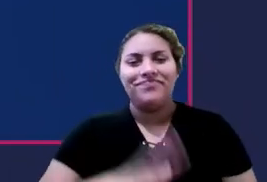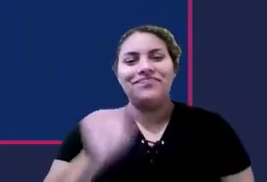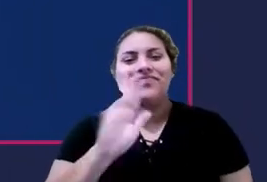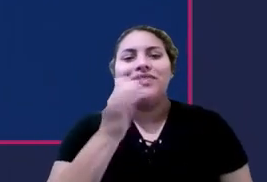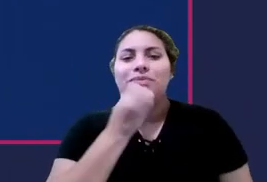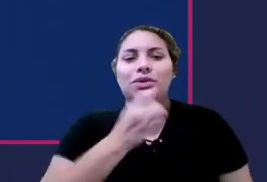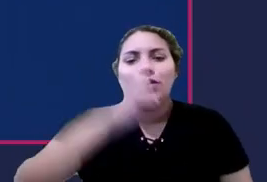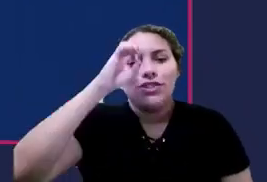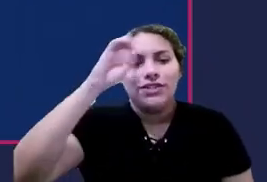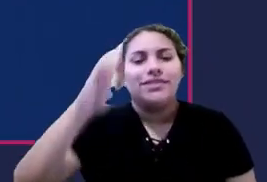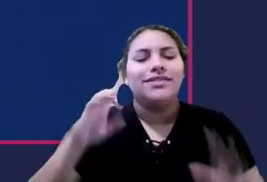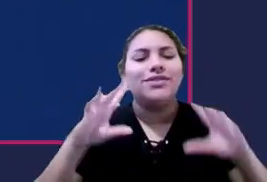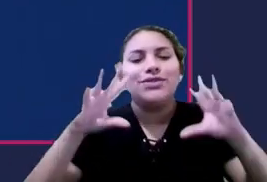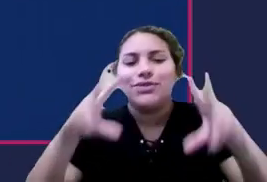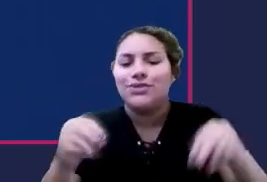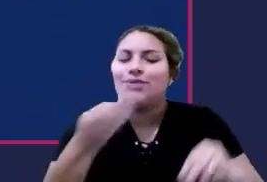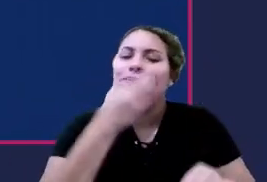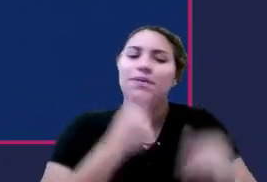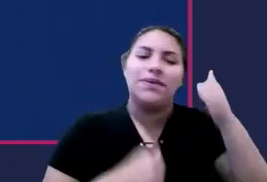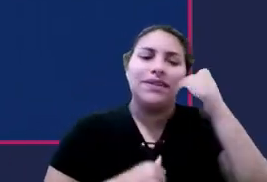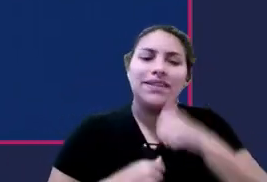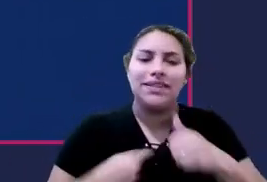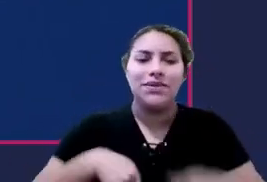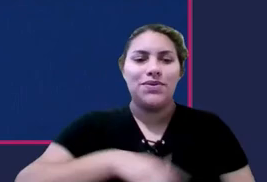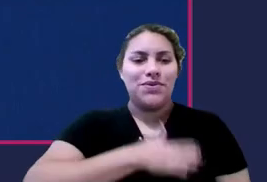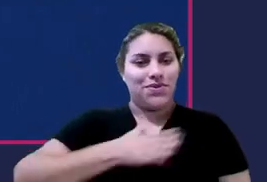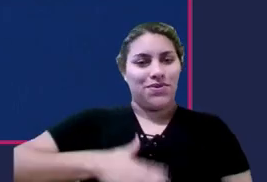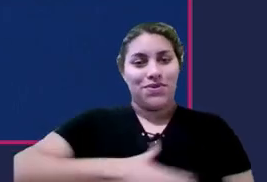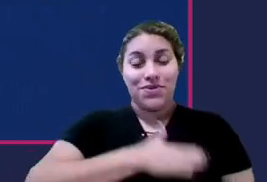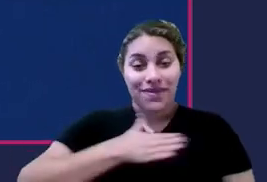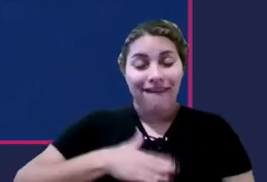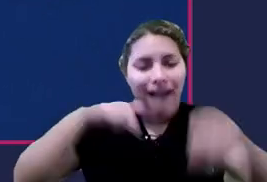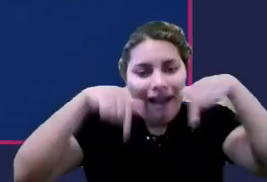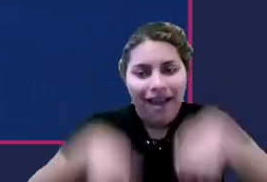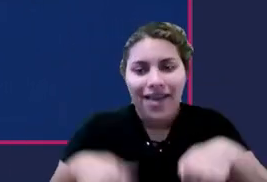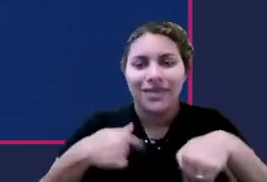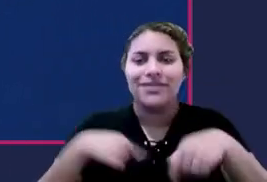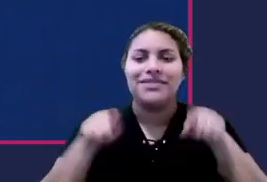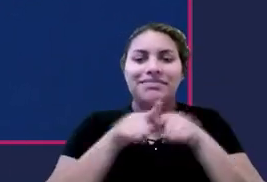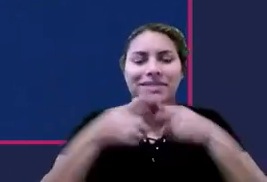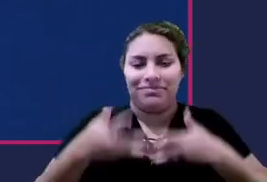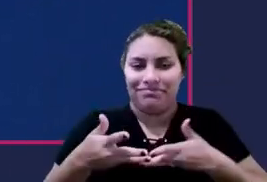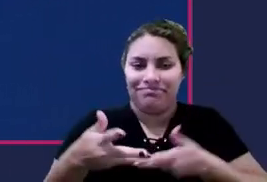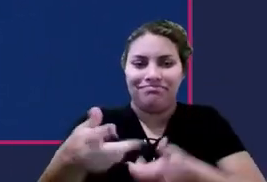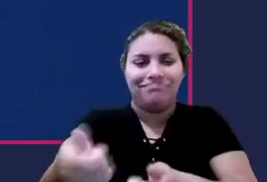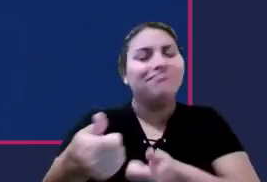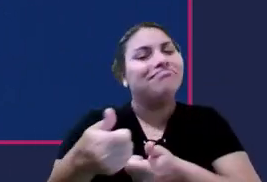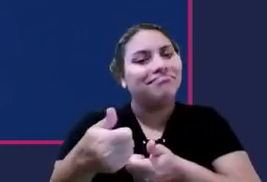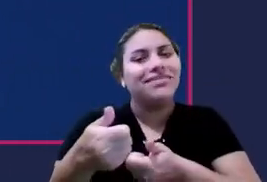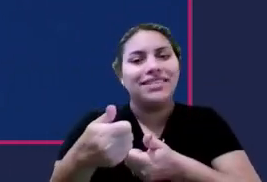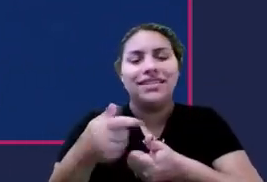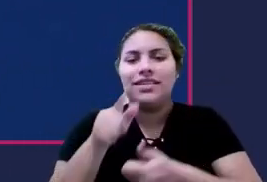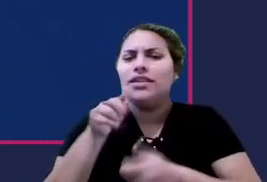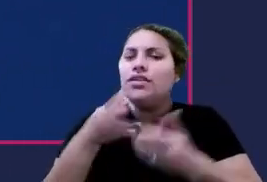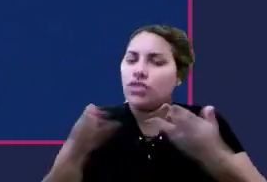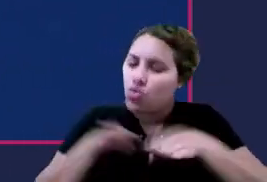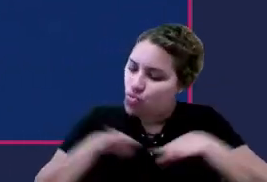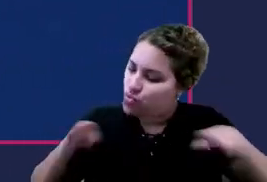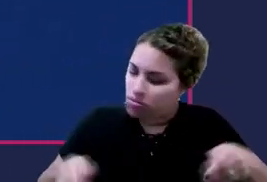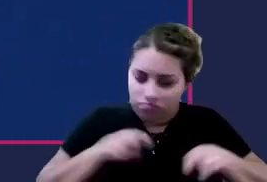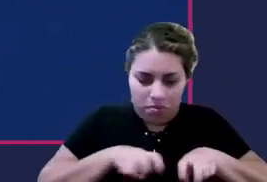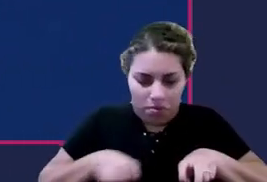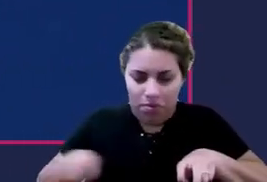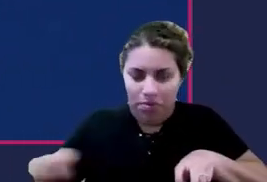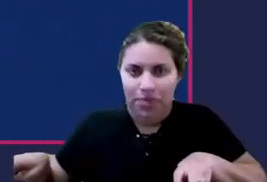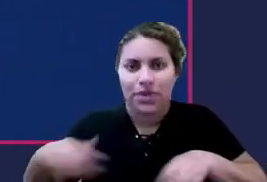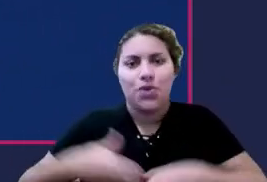Good morning, everyone. It's a pleasure to be here today. I'd like to thank Tony for the invitation once again. I'd like to greet